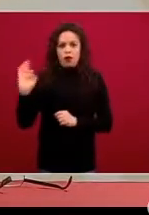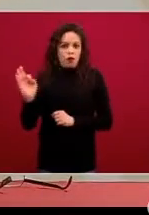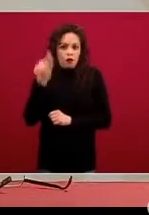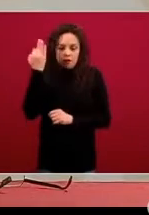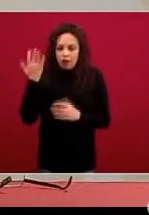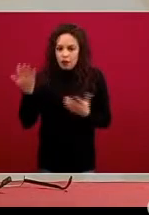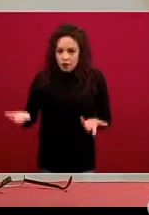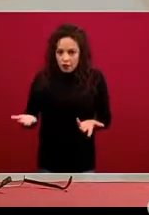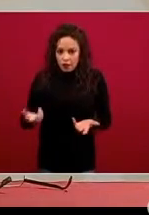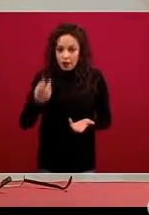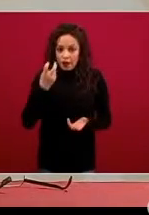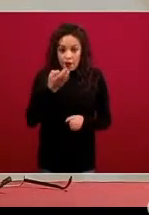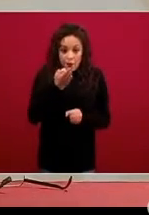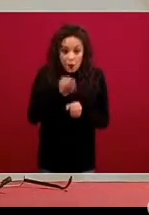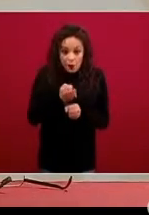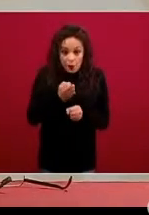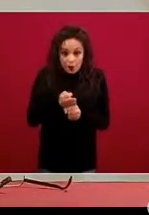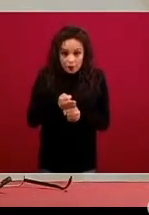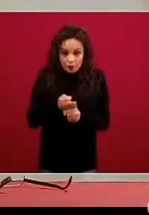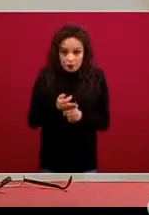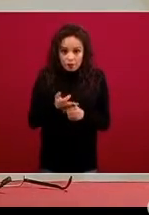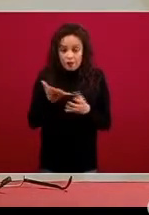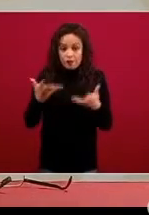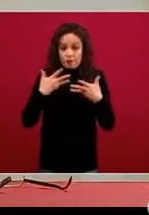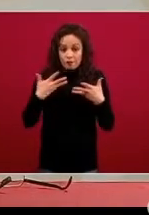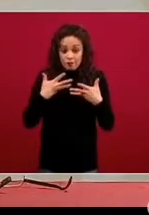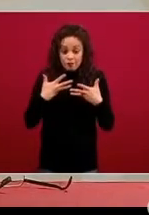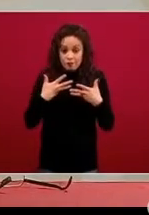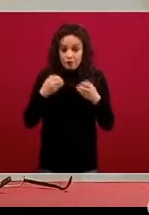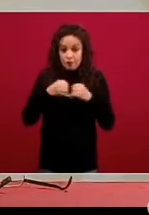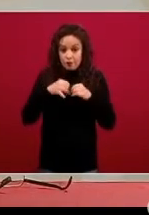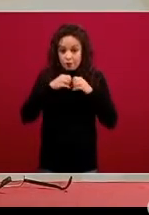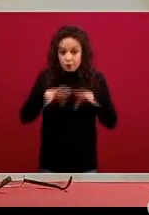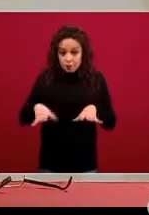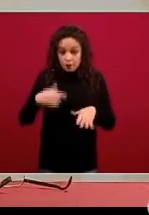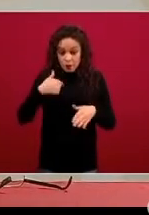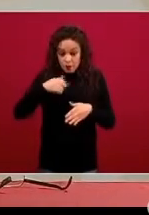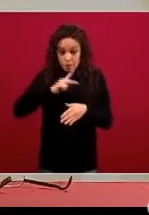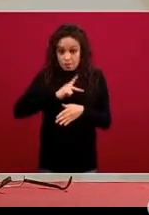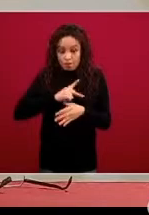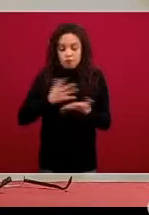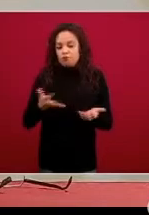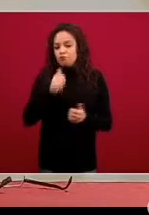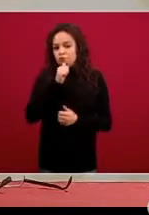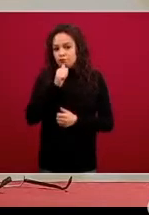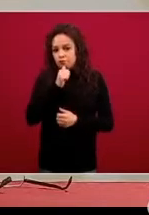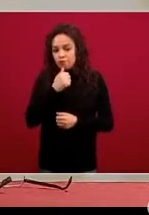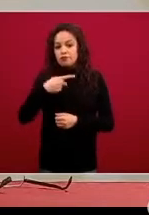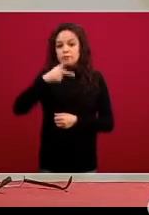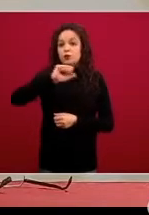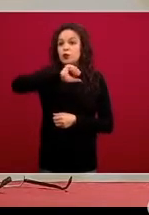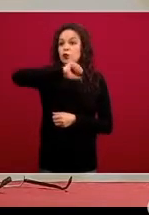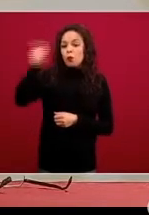due time. This was a mistake, and it happens sometimes. And it originated at the state level. But I didn't talk about